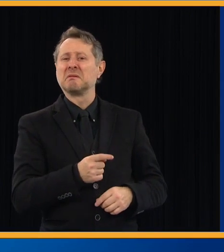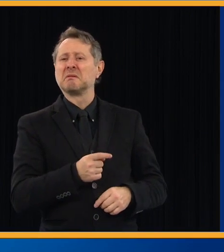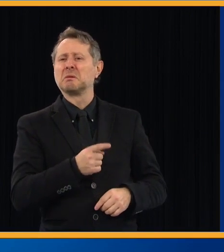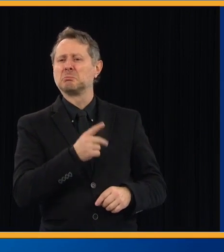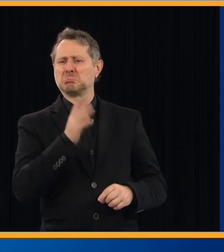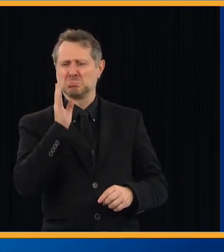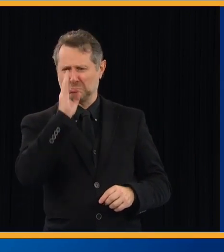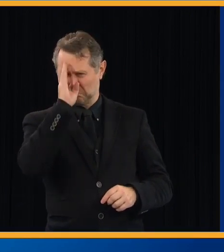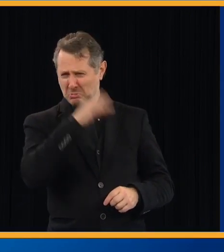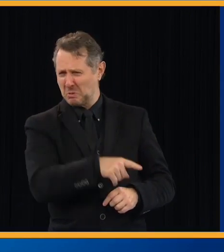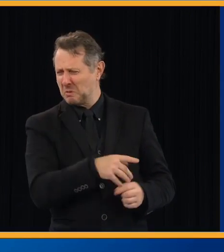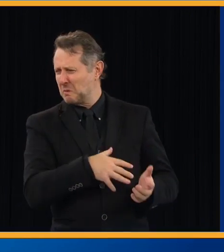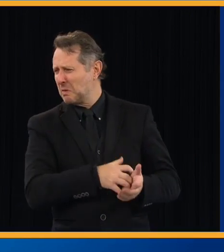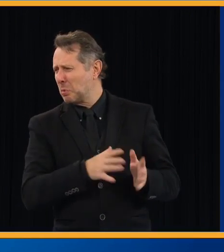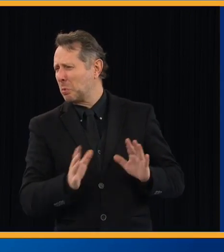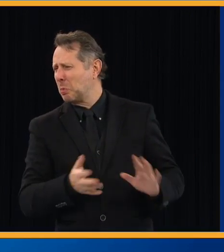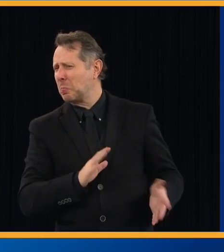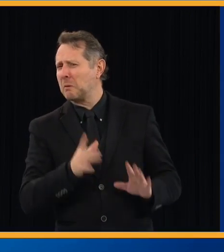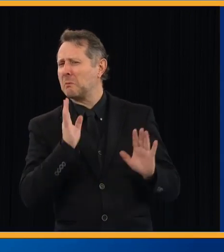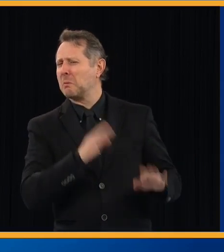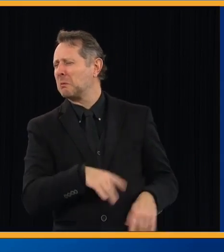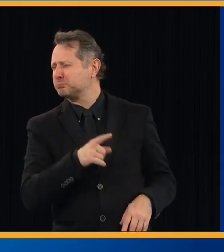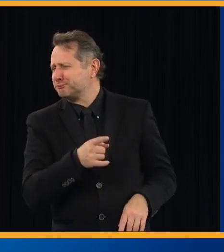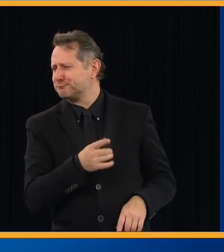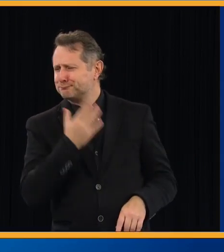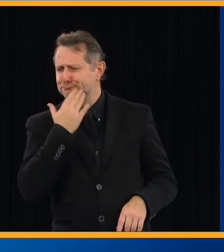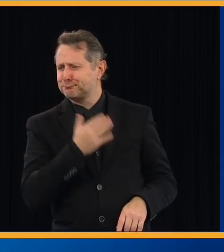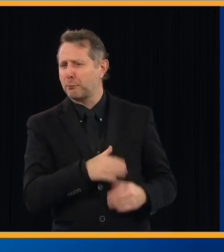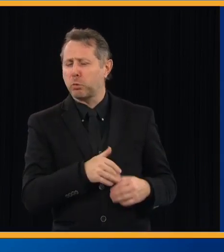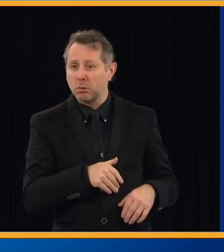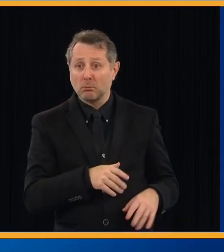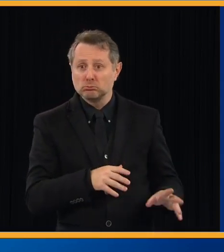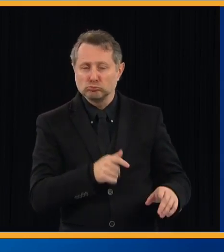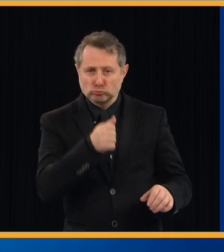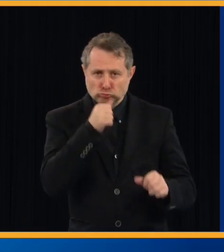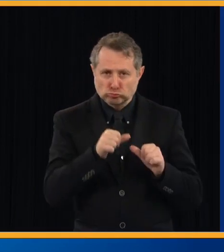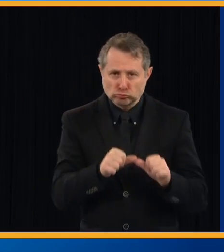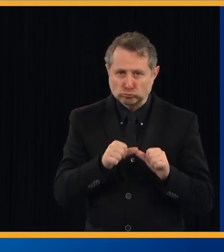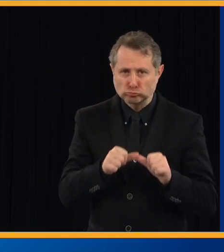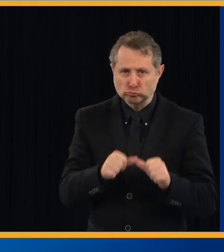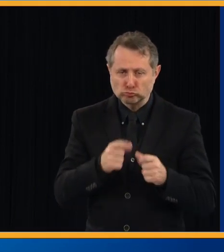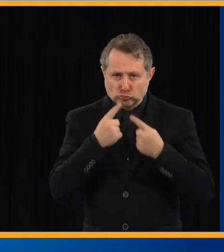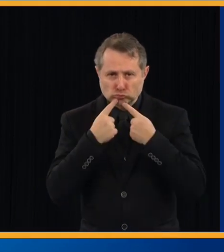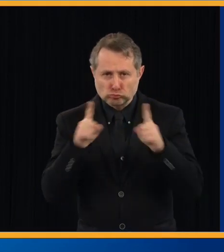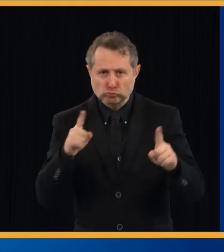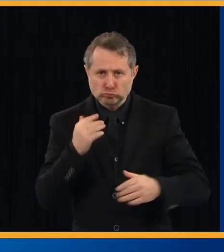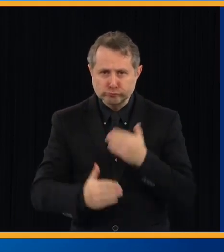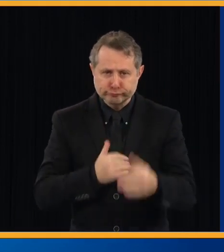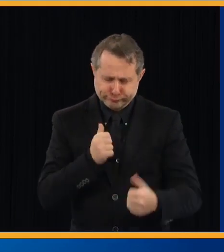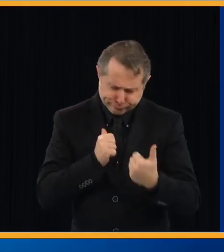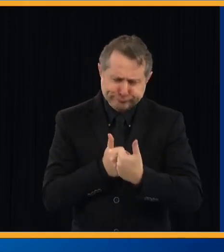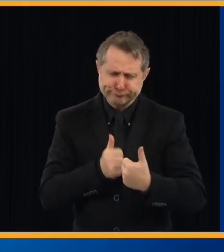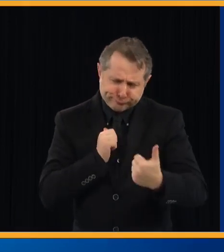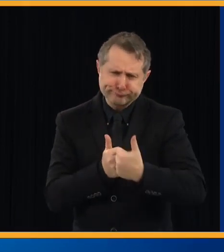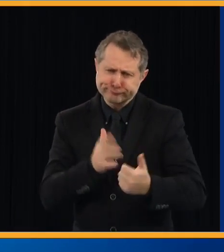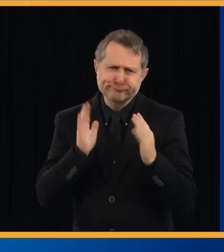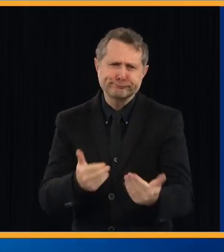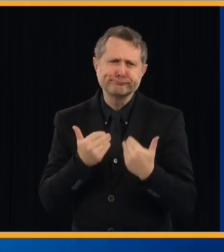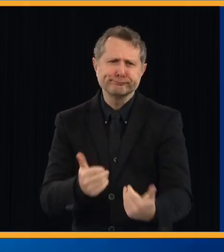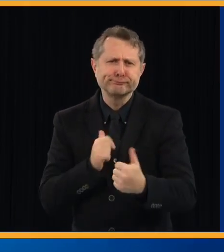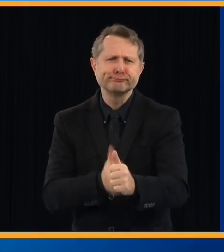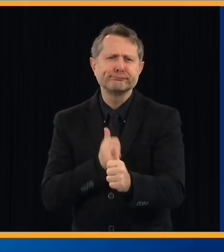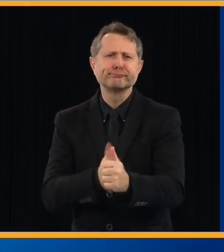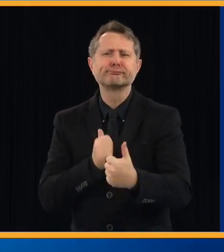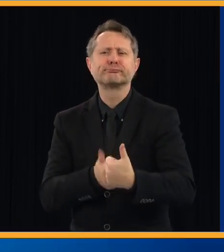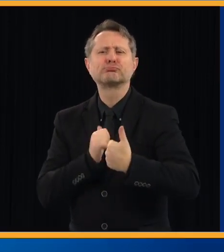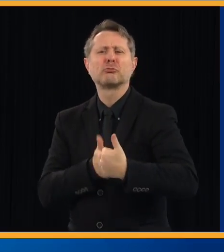from, who just rise to the occasion. And you see the best and you see the worst.